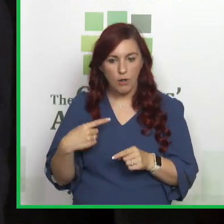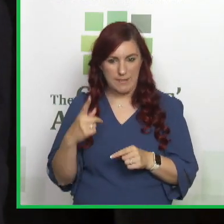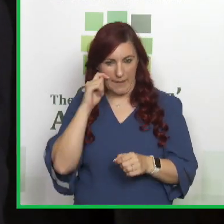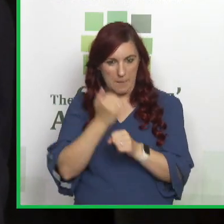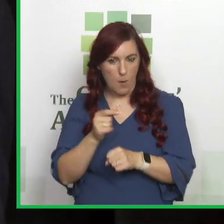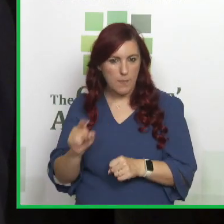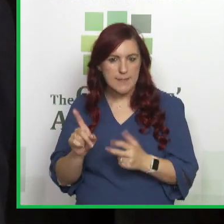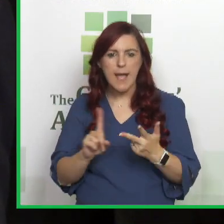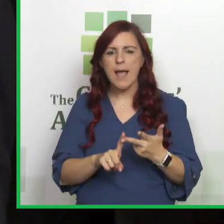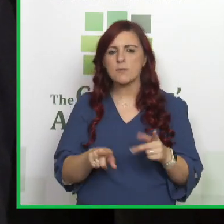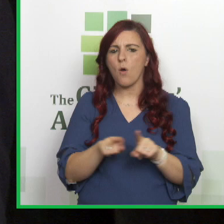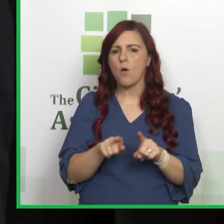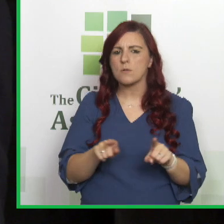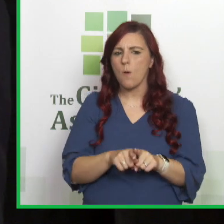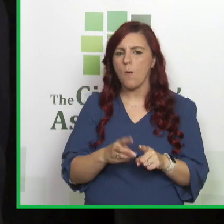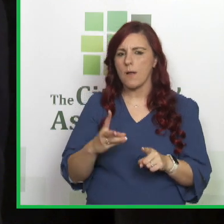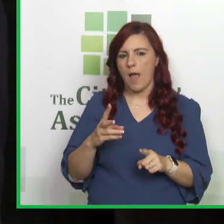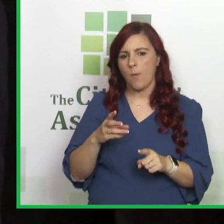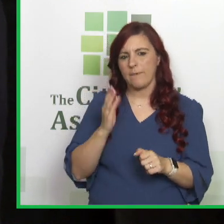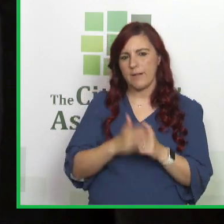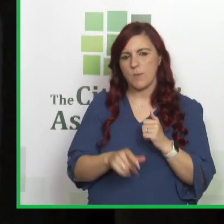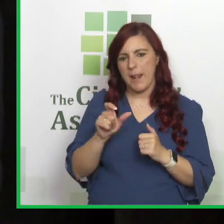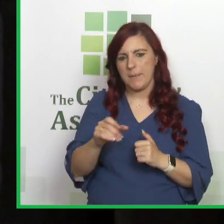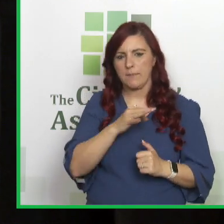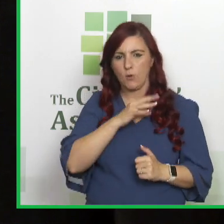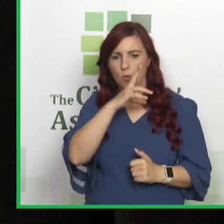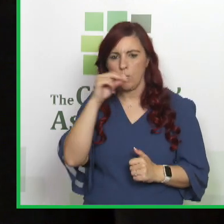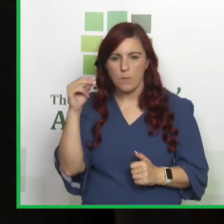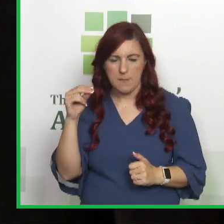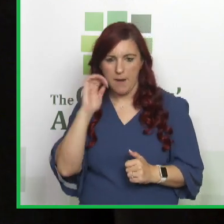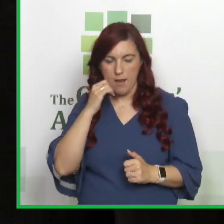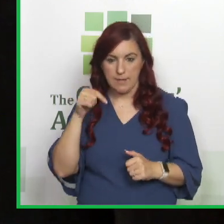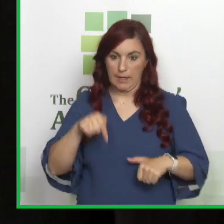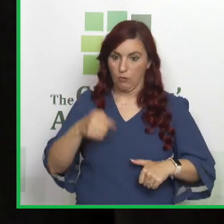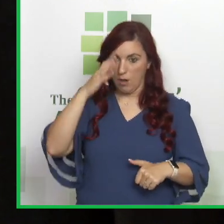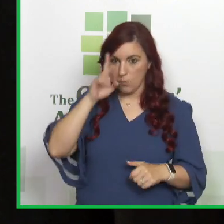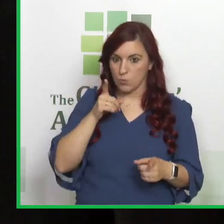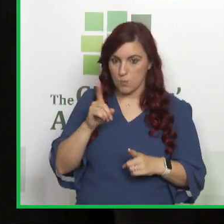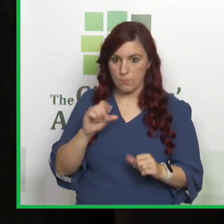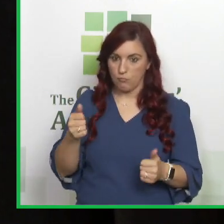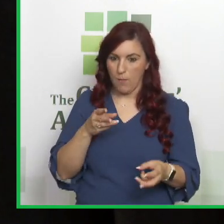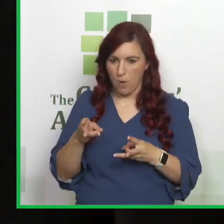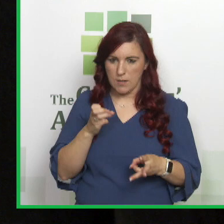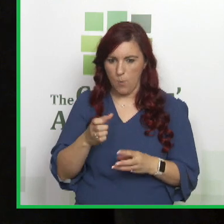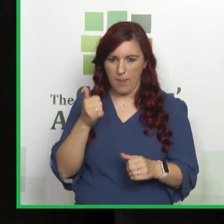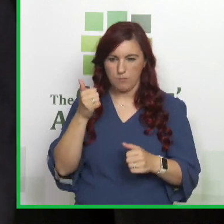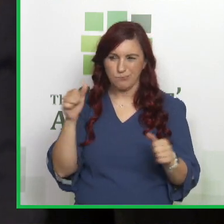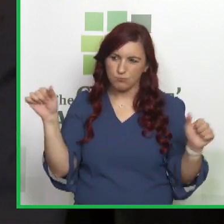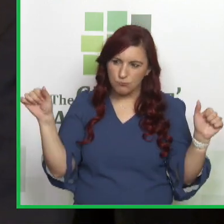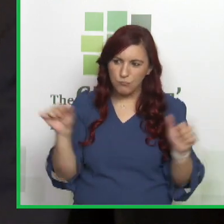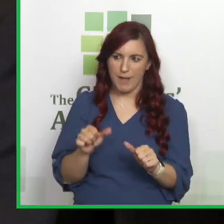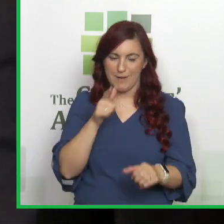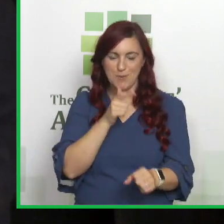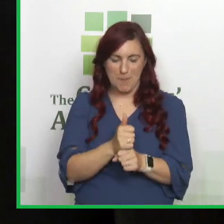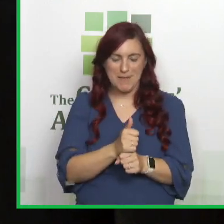finish up with at least a little bit of good news that, you know, we actually as a nation are doing some very, very good work, and I'll just briefly highlight that.